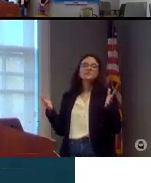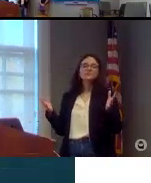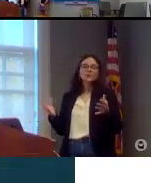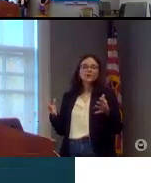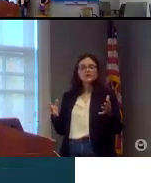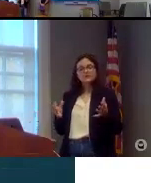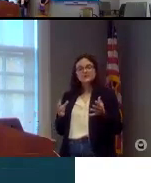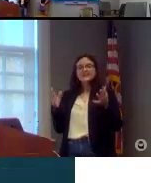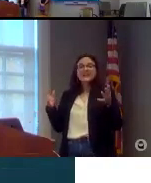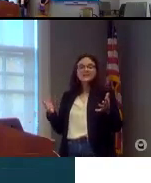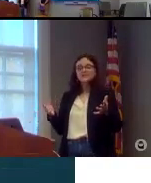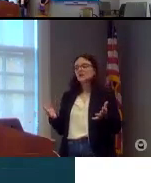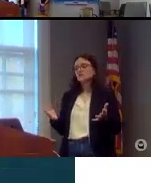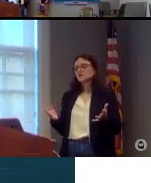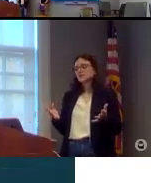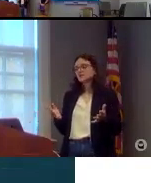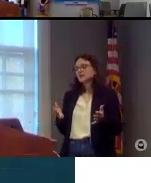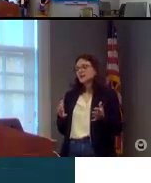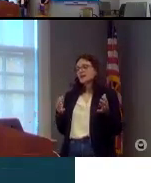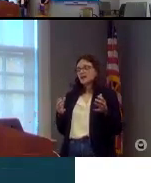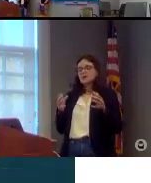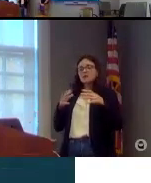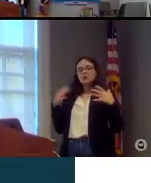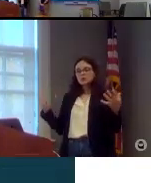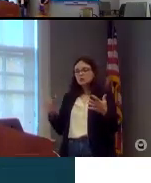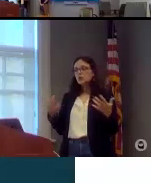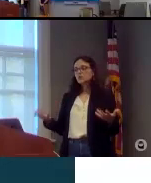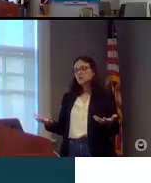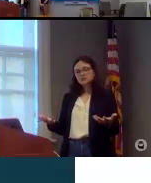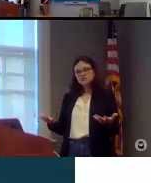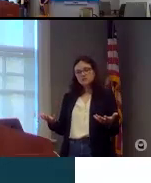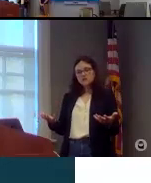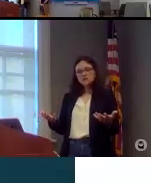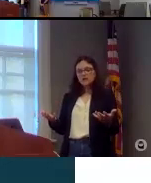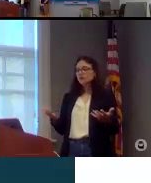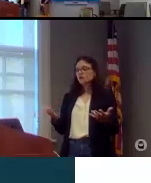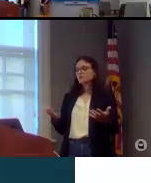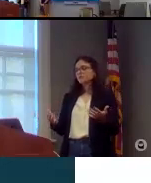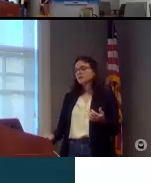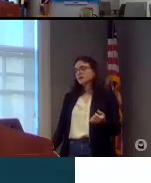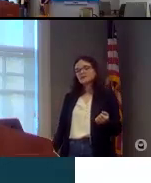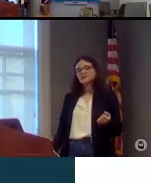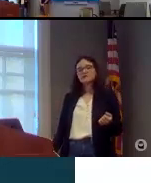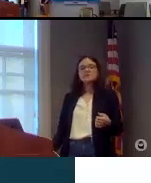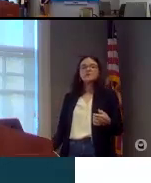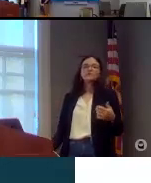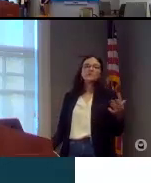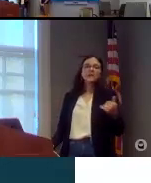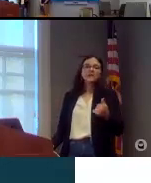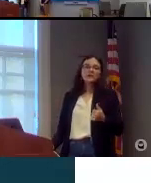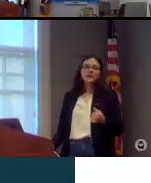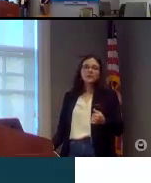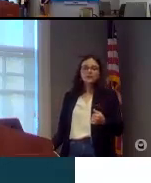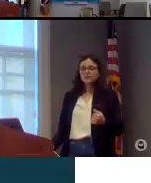which is broadly considered the height of the conflict, a large coalition sought to defeat ISIS